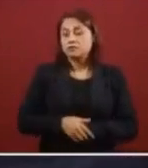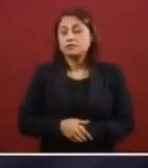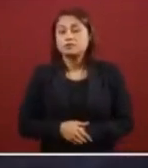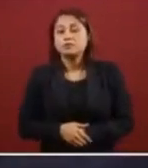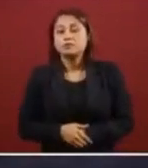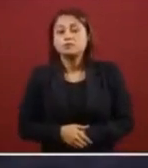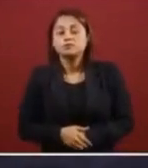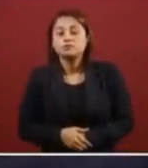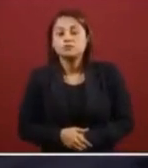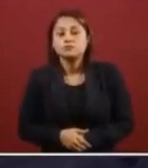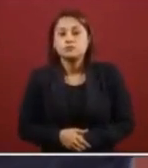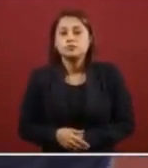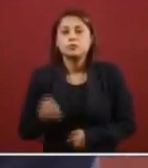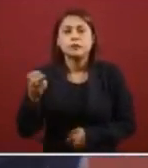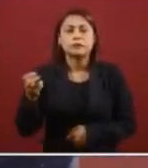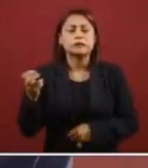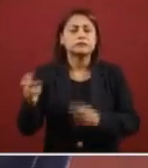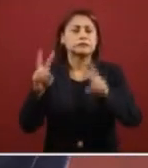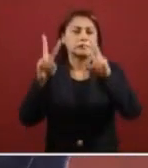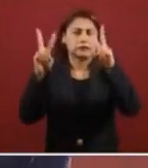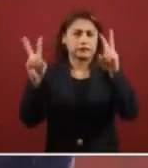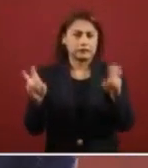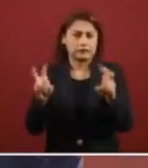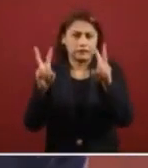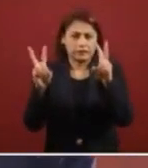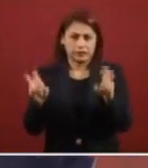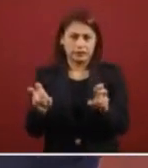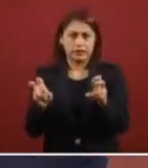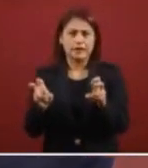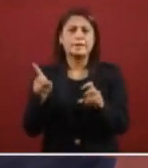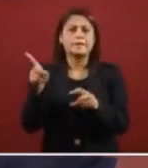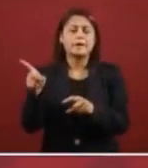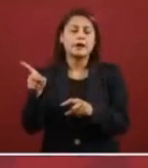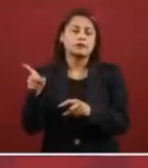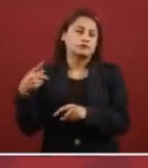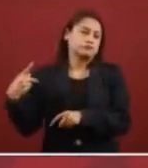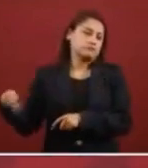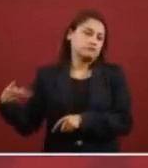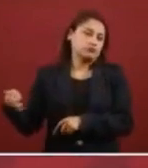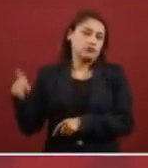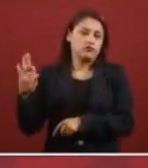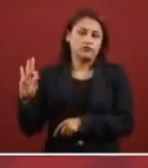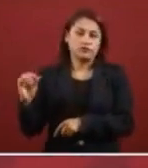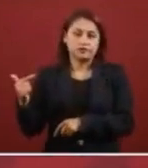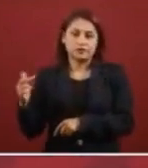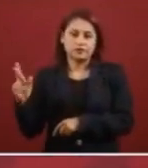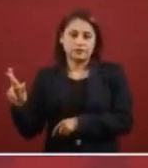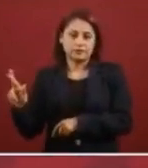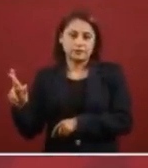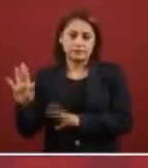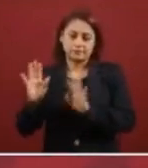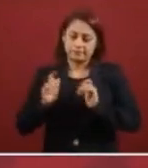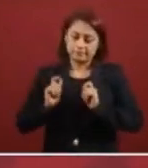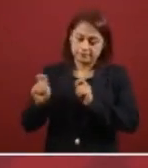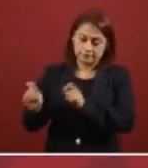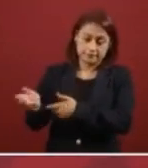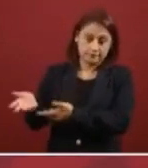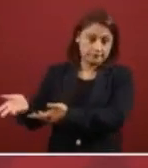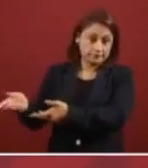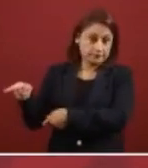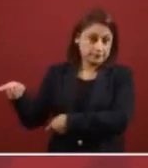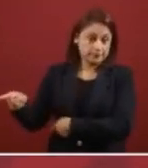capture that guy? It's a matter that deals with the district attorney. I don't want to